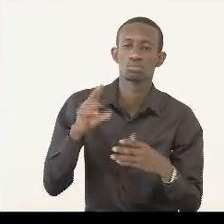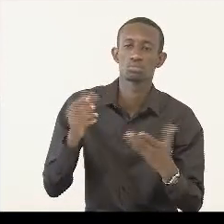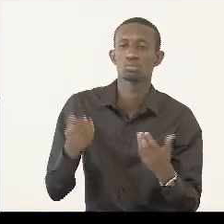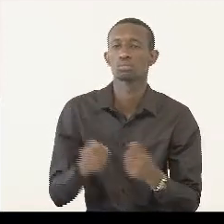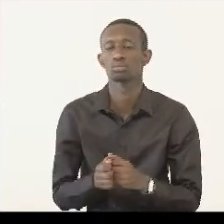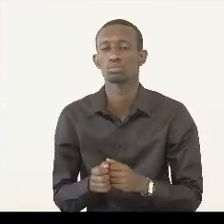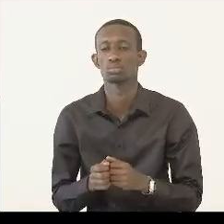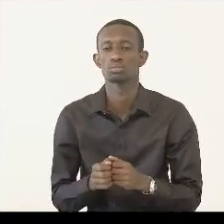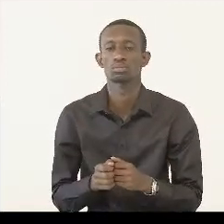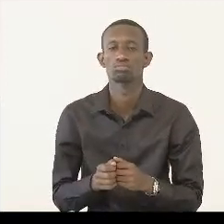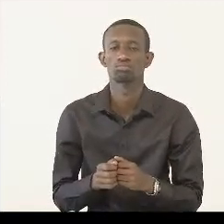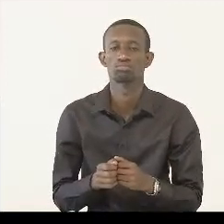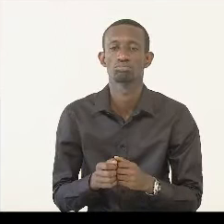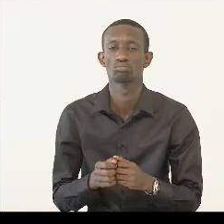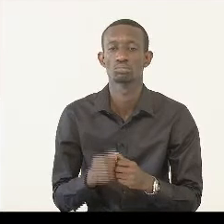why